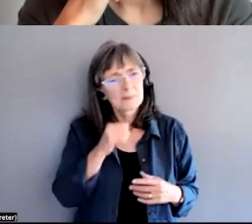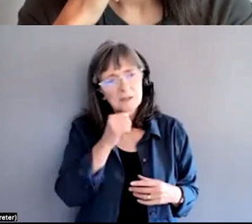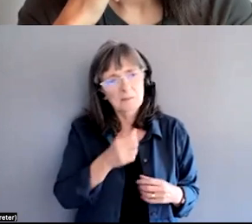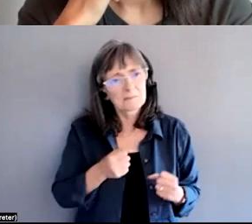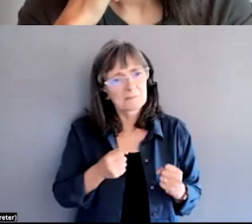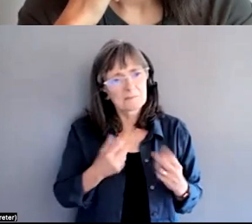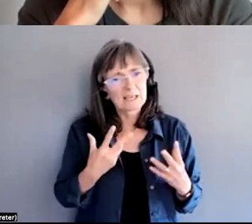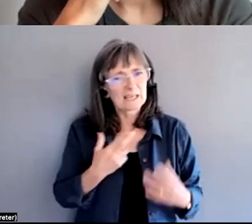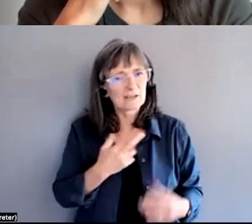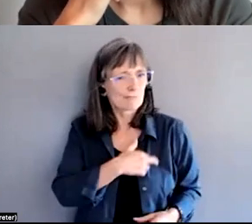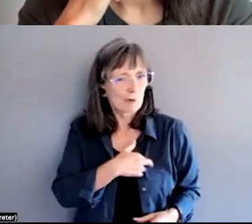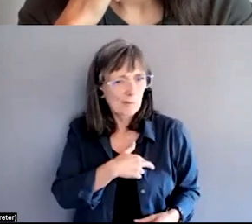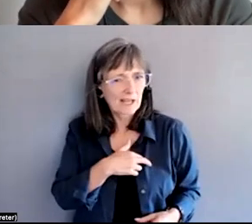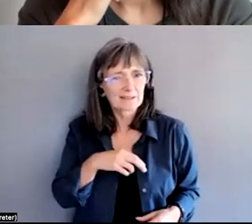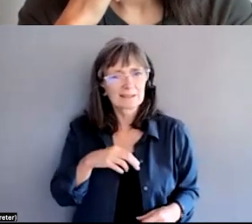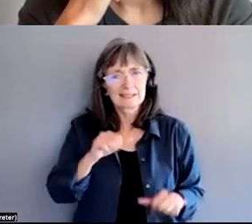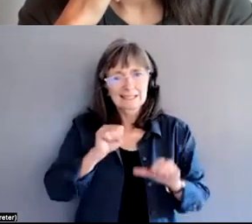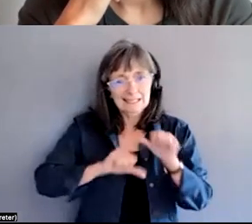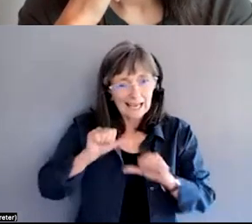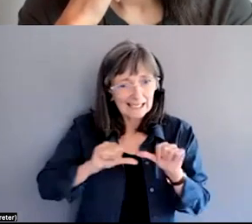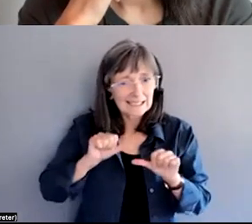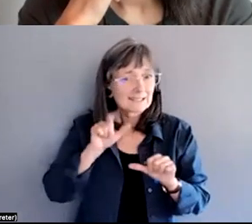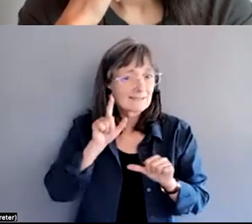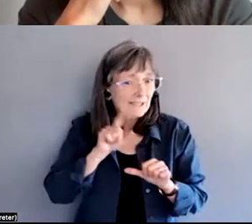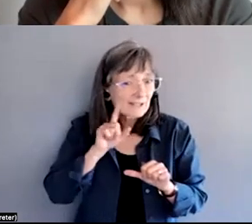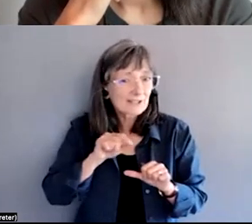like romance, sci-fi, YA, that type of thing.